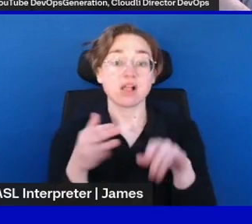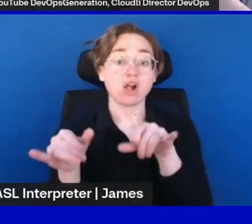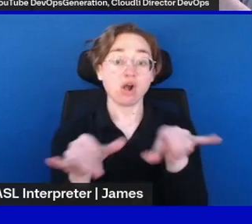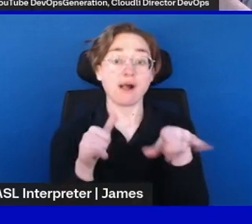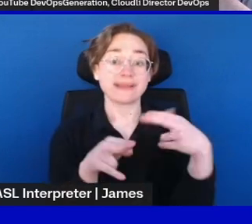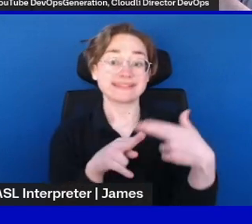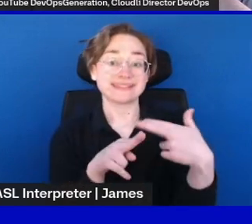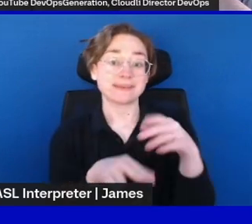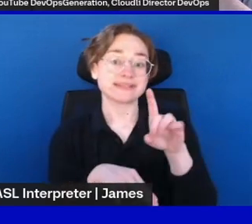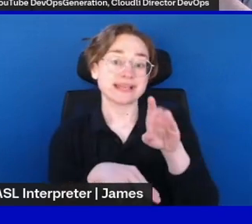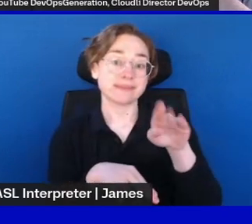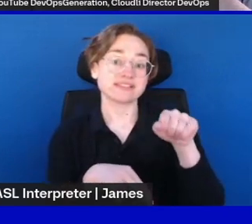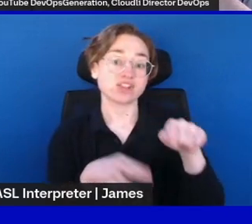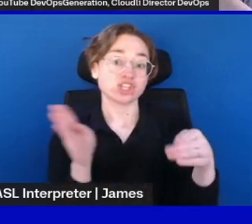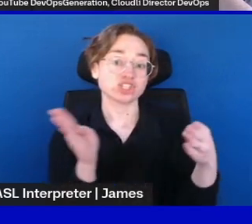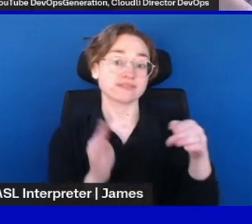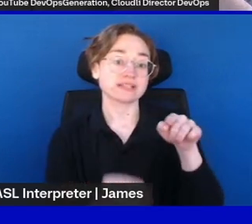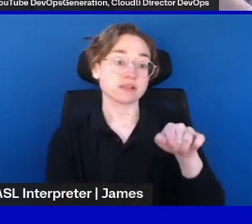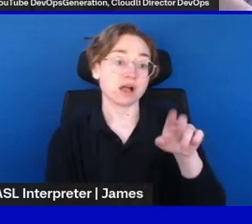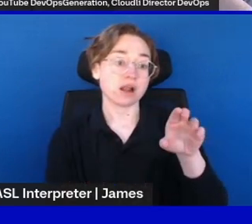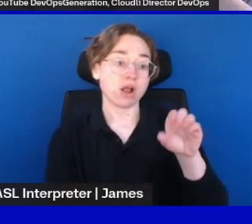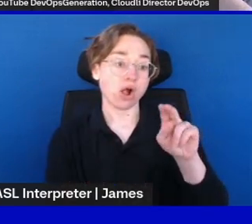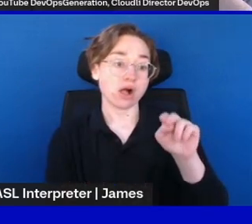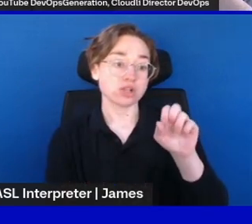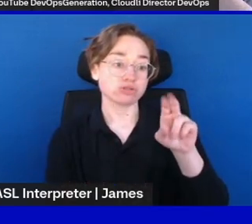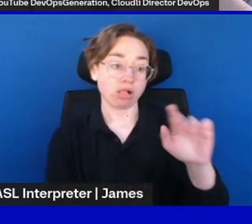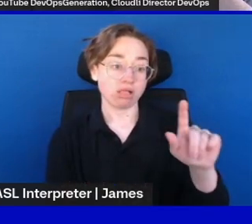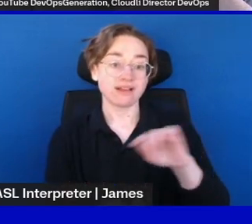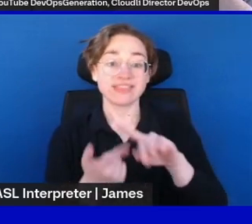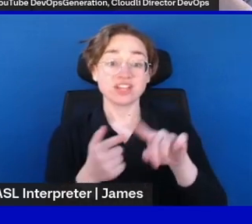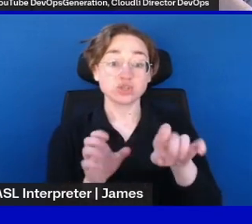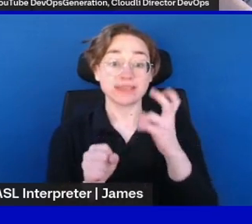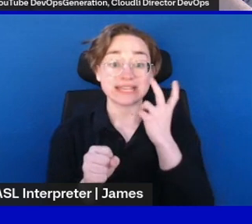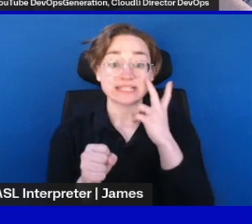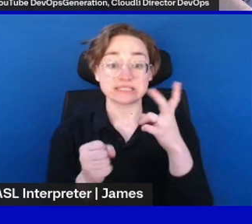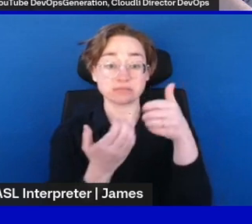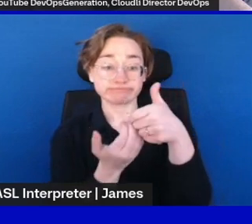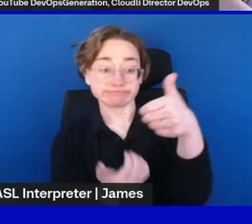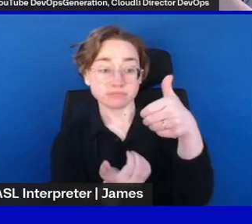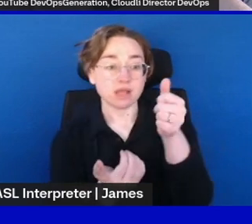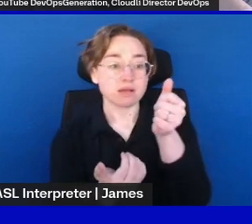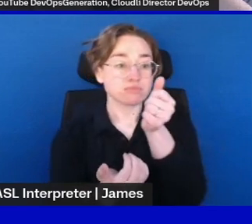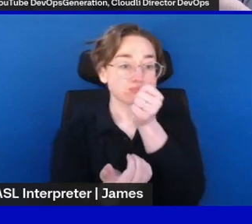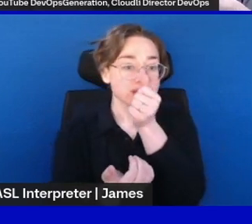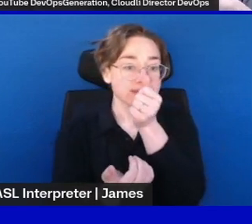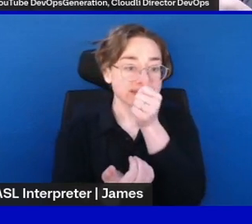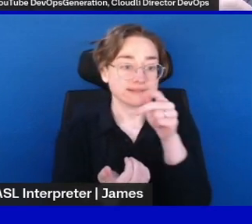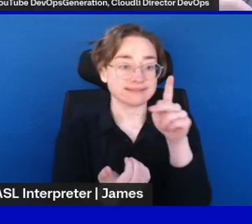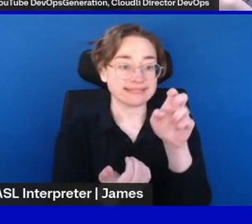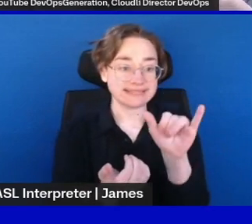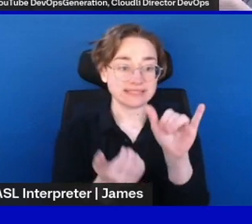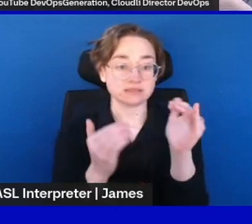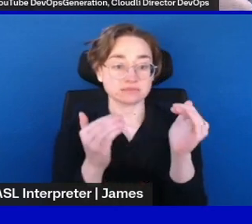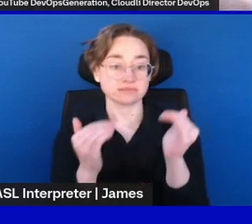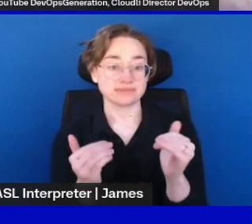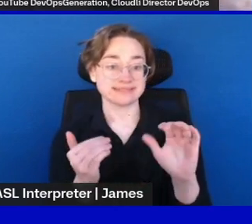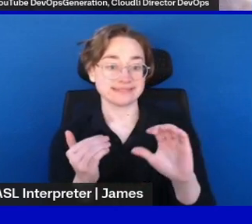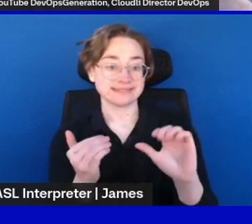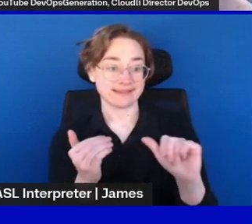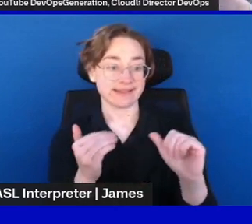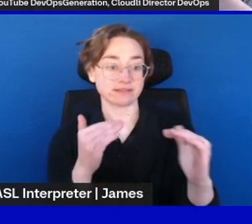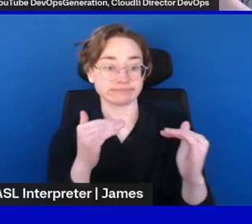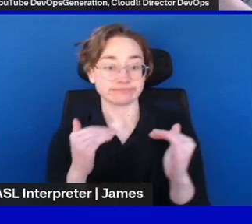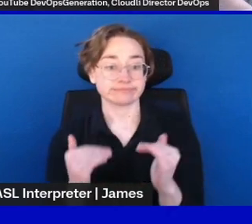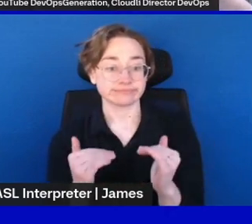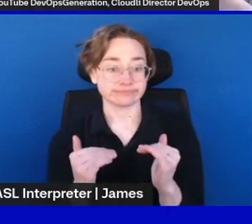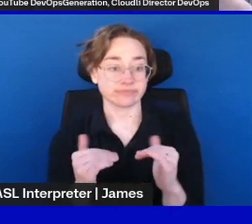be database.service.consul. And you can see that I've broken that into the private key, the CA, and